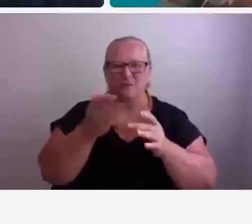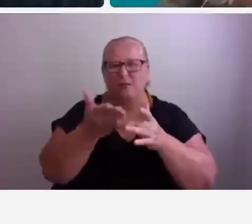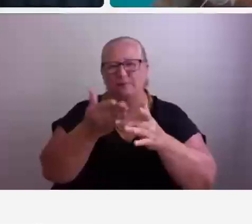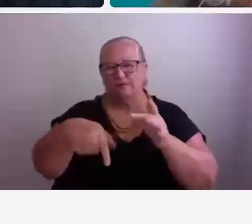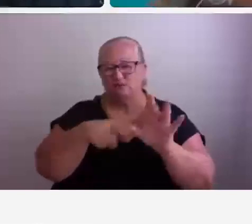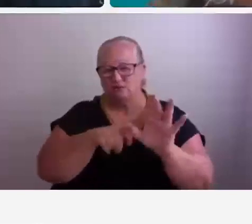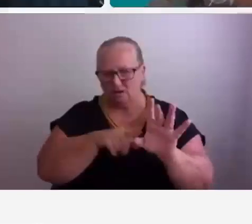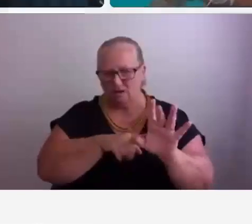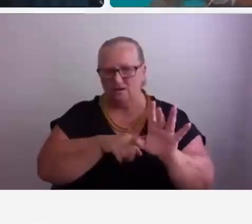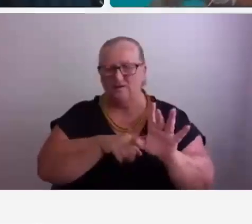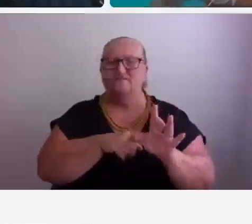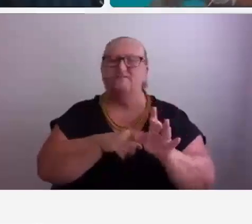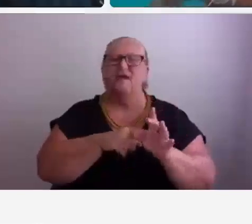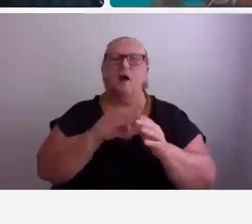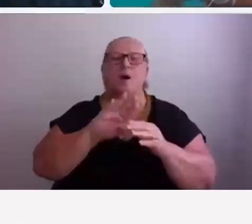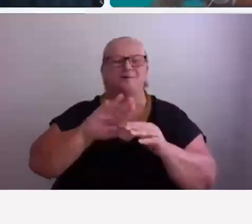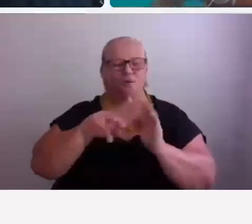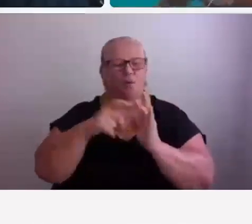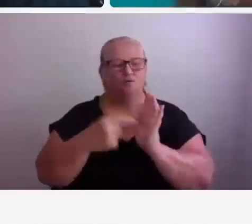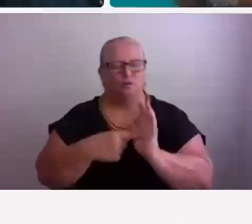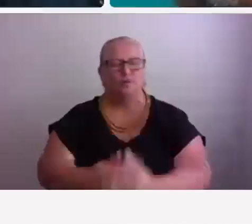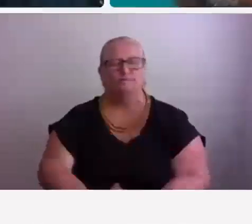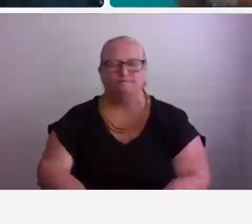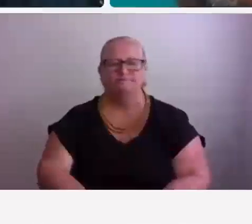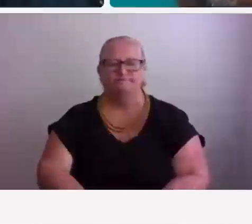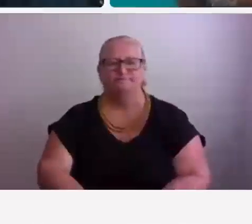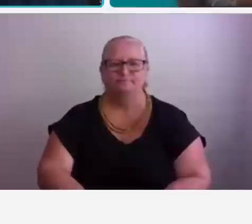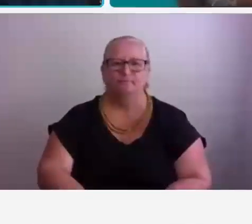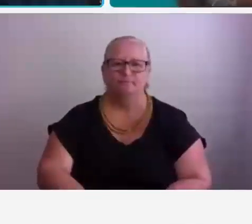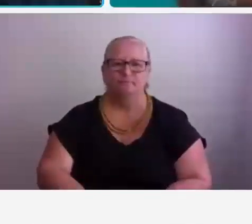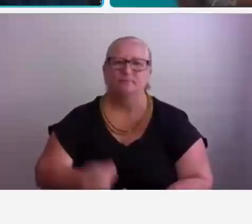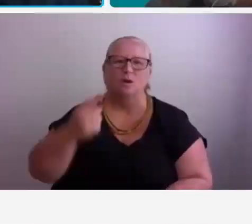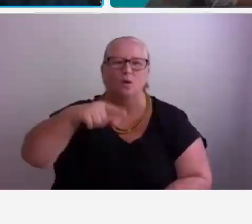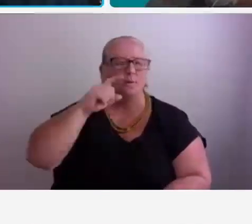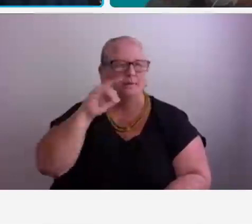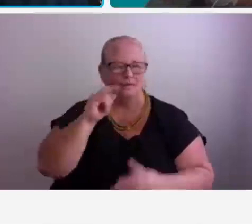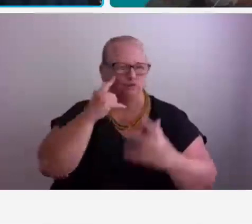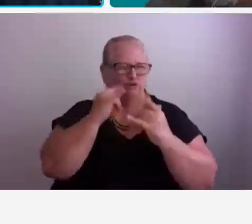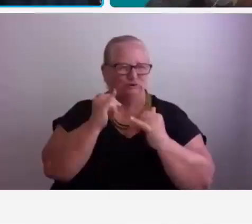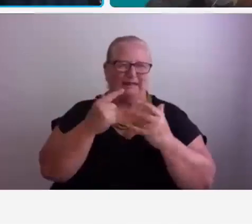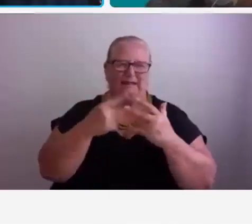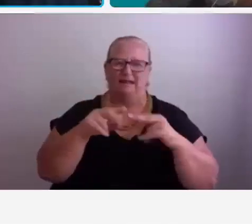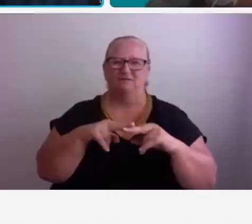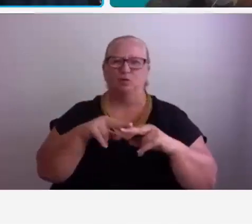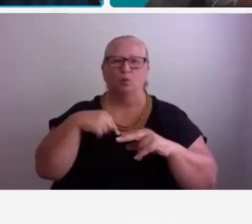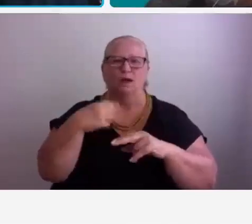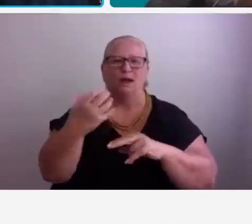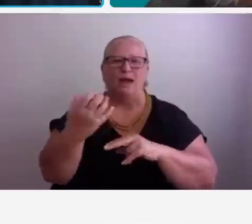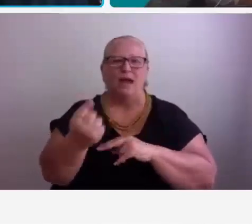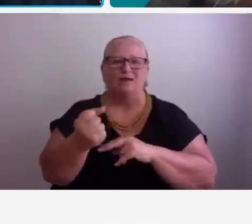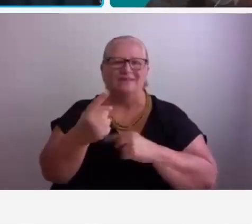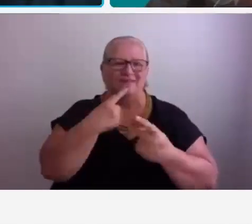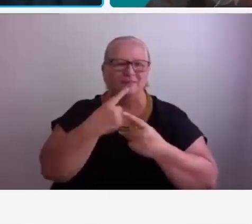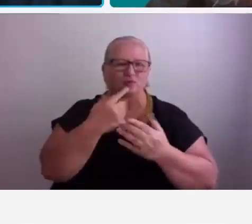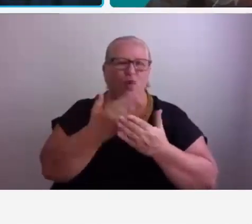once again, well before October. Yeah, thanks. And we might check that we've got the details on